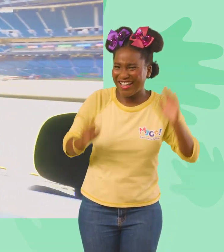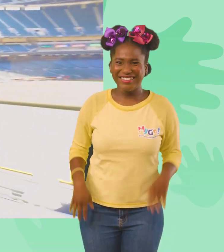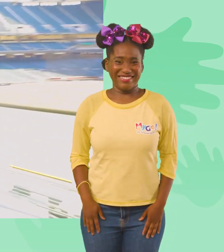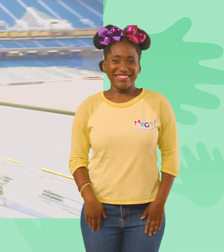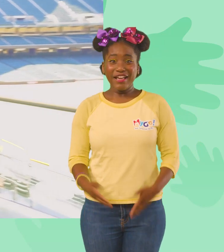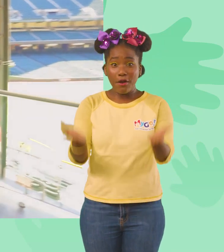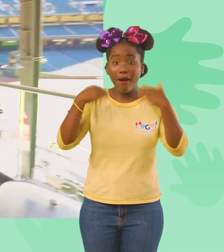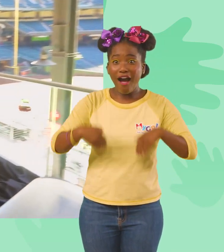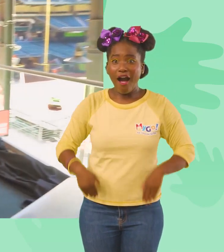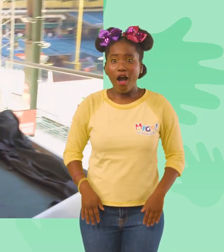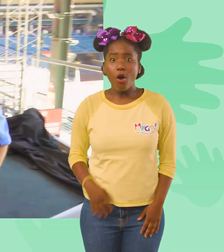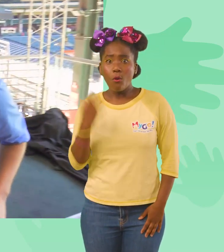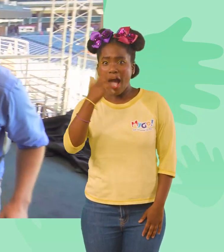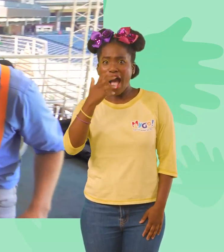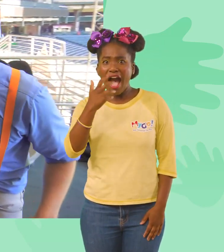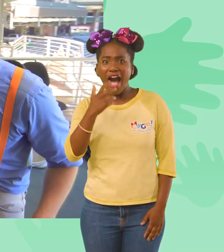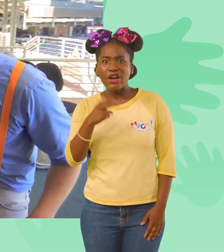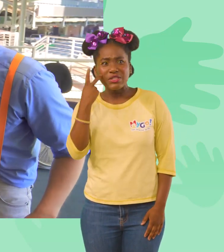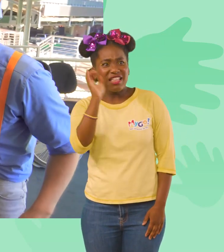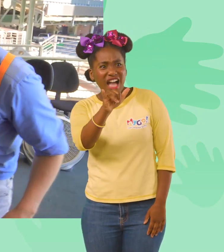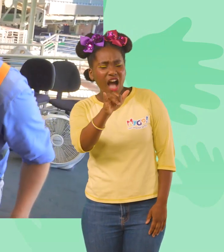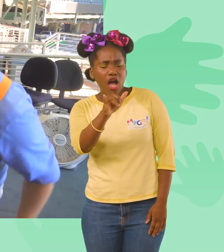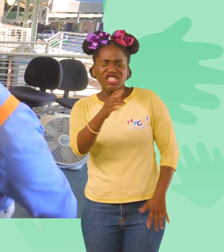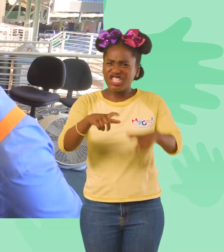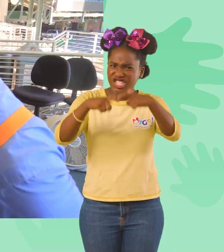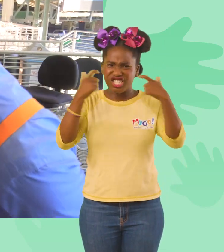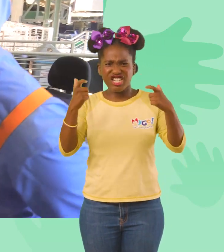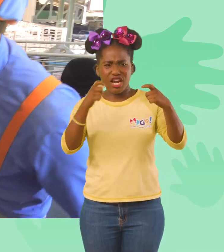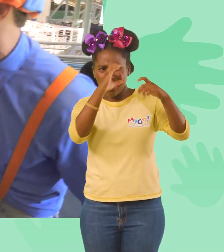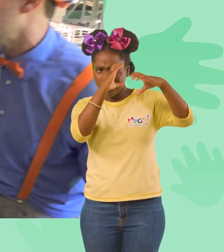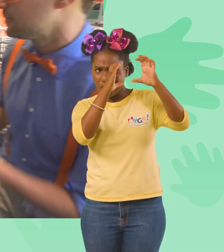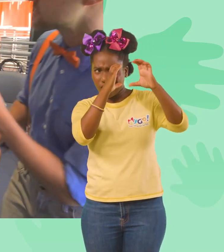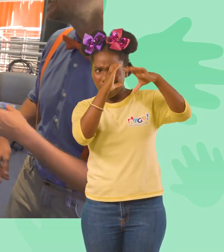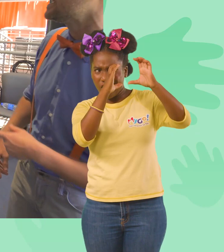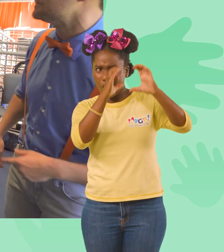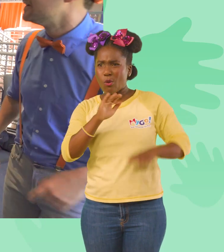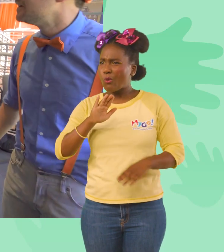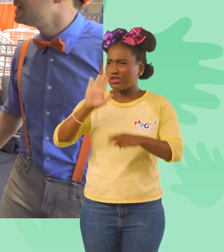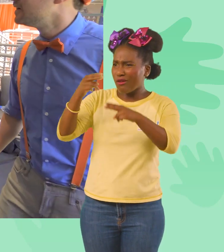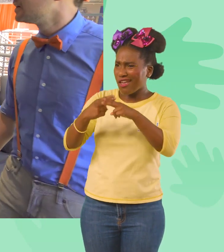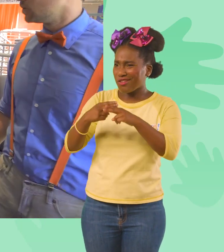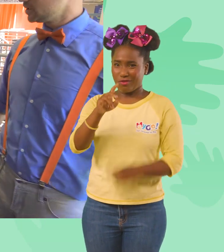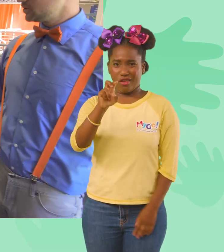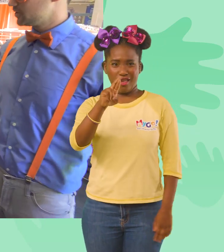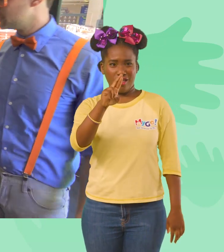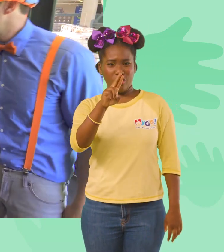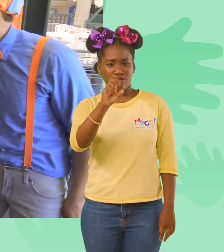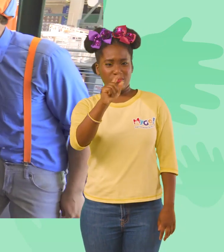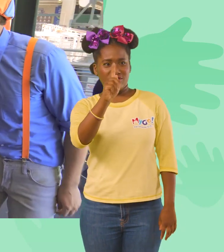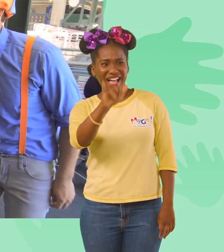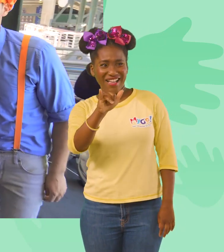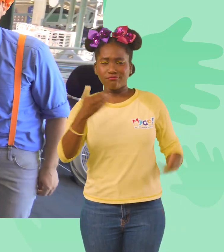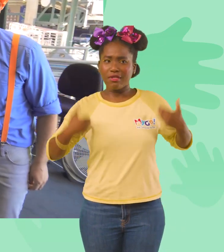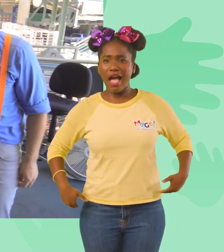here. Whoa. Look at this. A giant camera. Hey, what's your name? My name's Rusty. What do you do? I'm